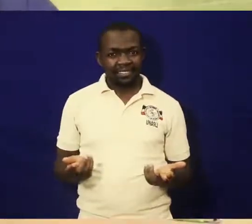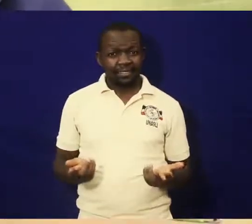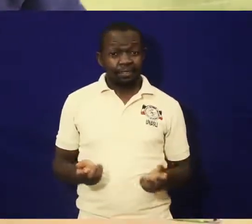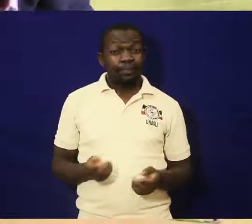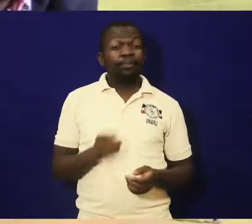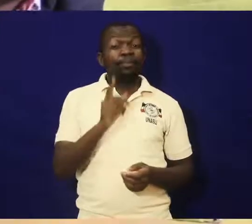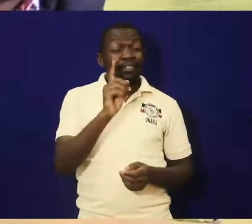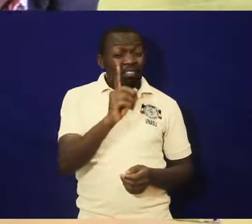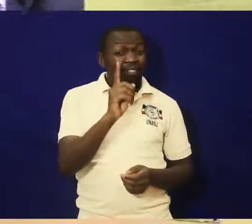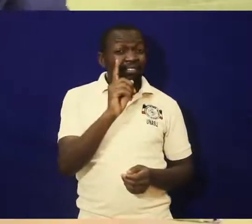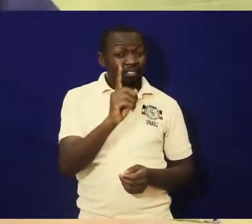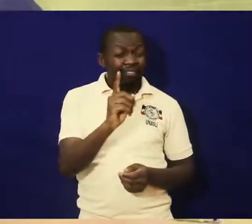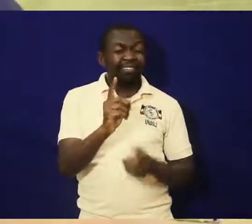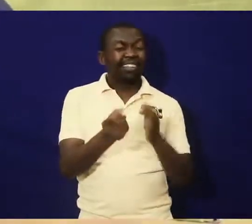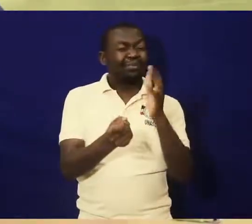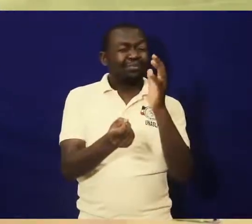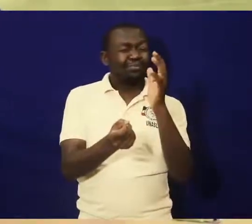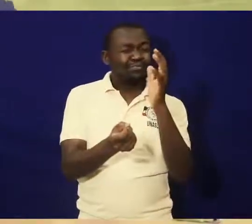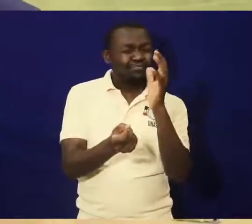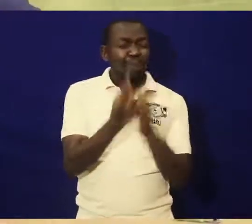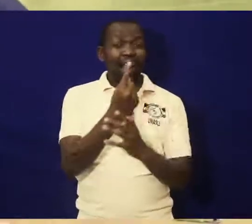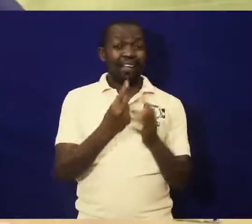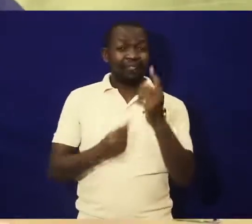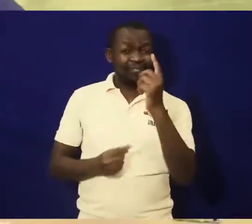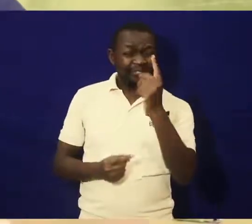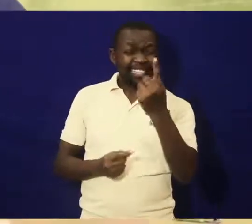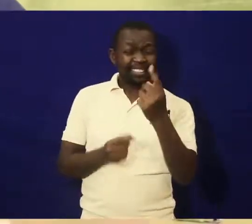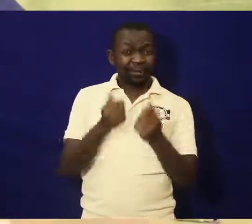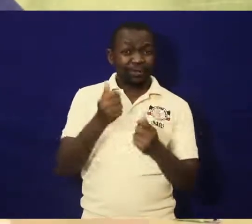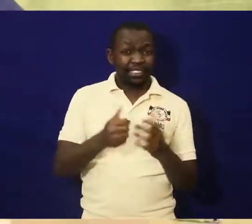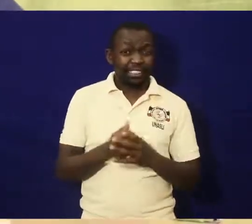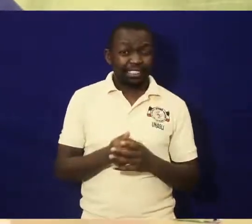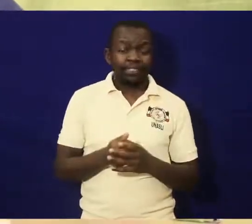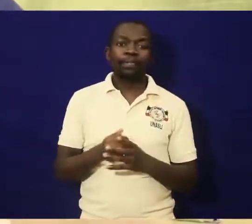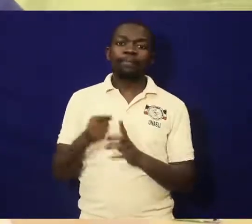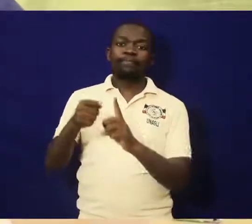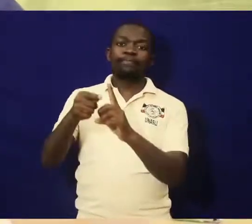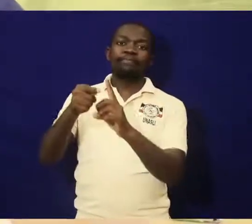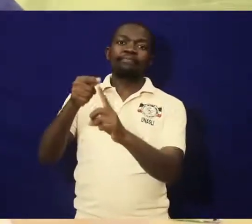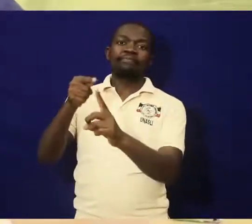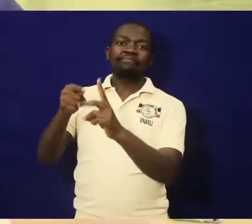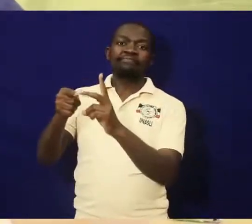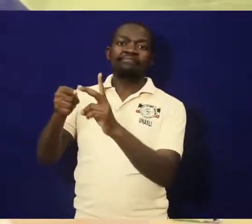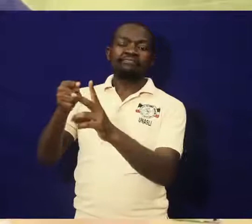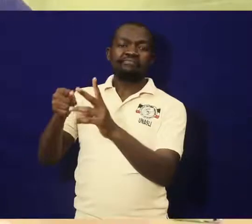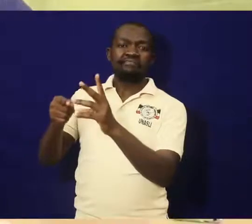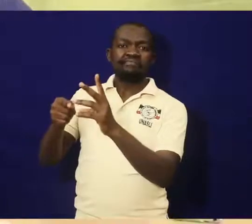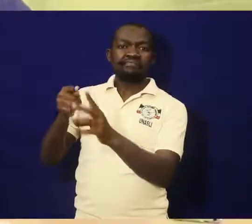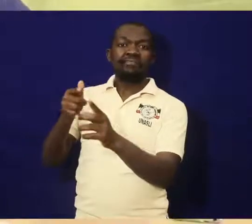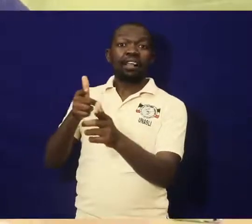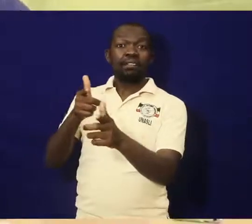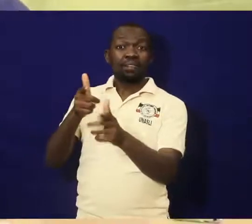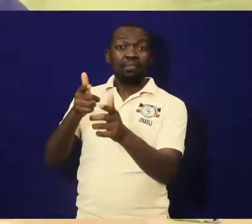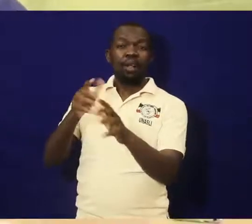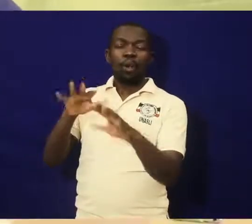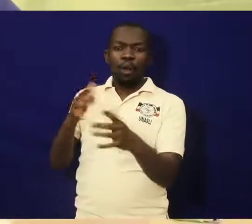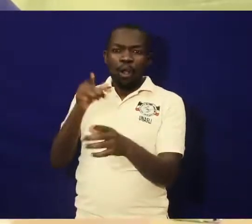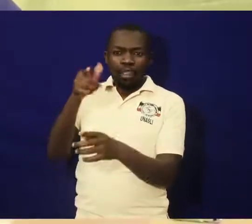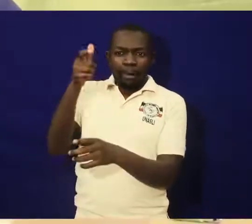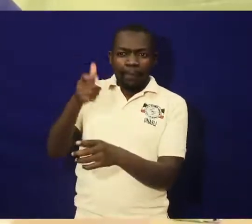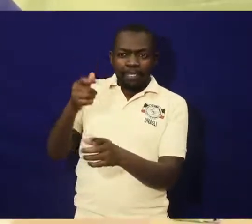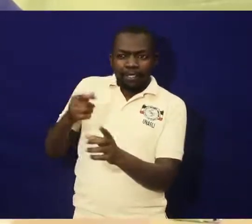The immediate cause of World War I was the killing, or the